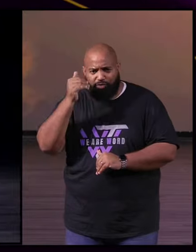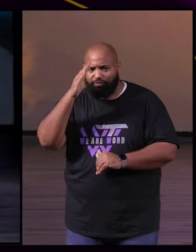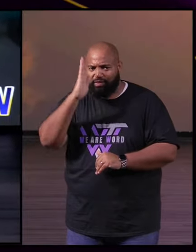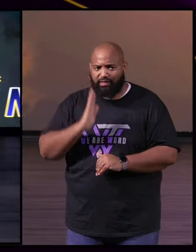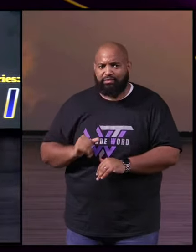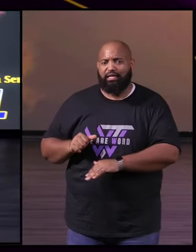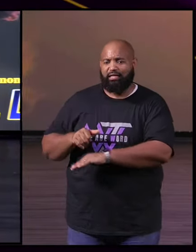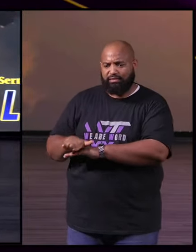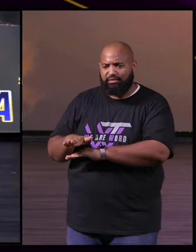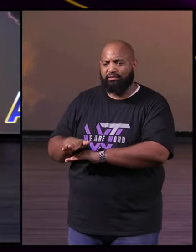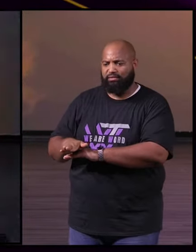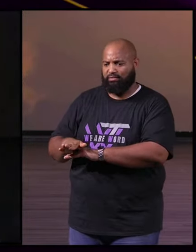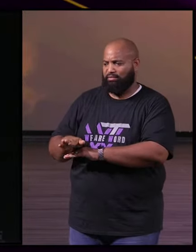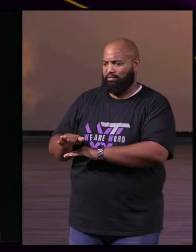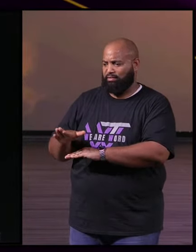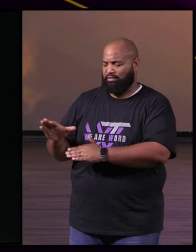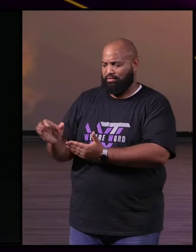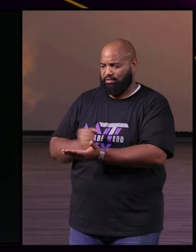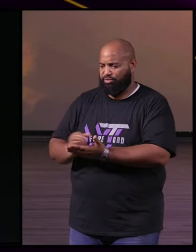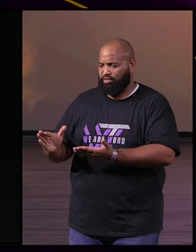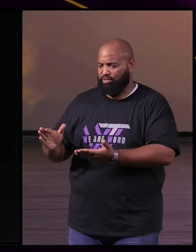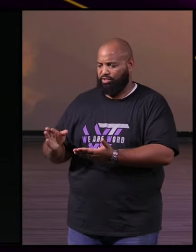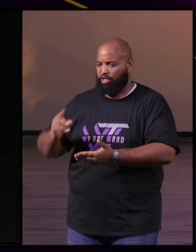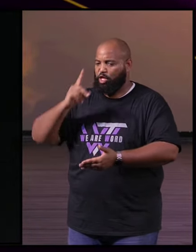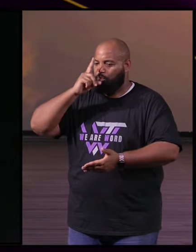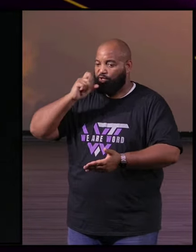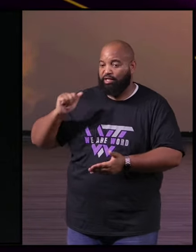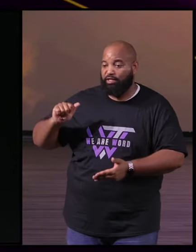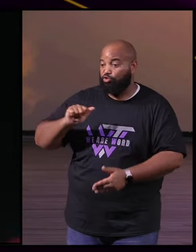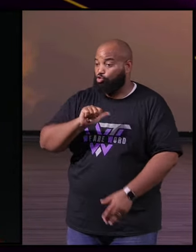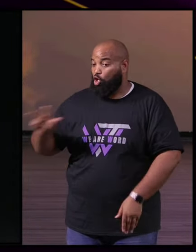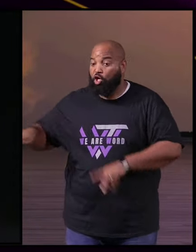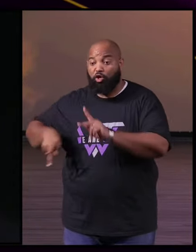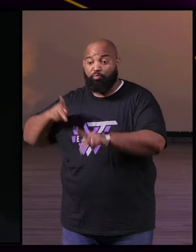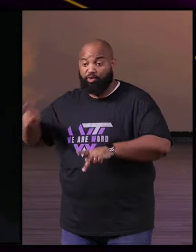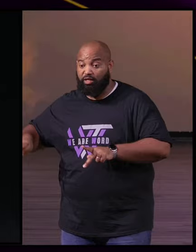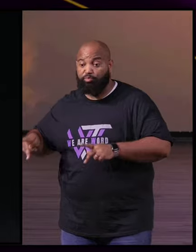Because everybody was plagued in the house except her.